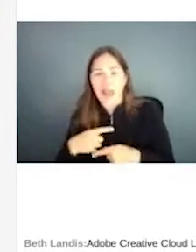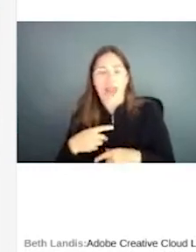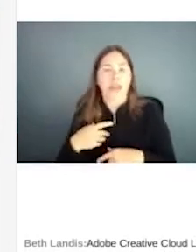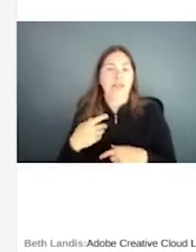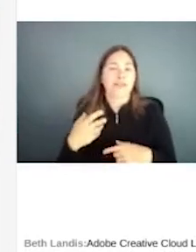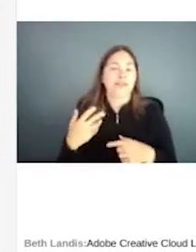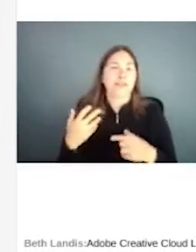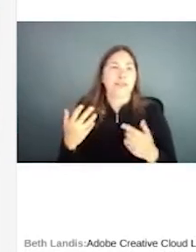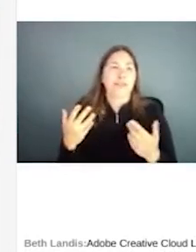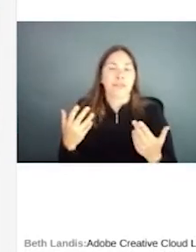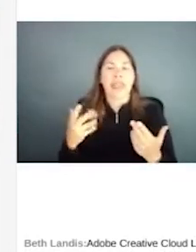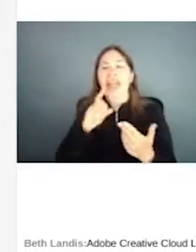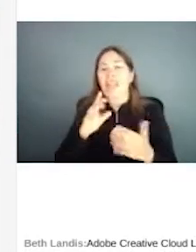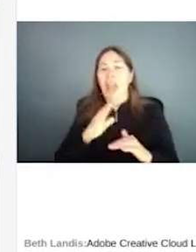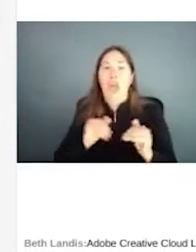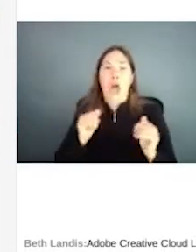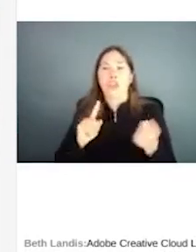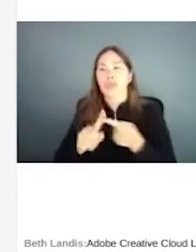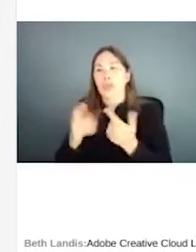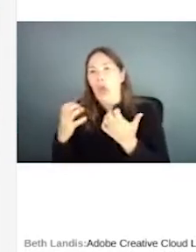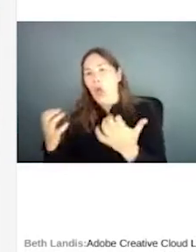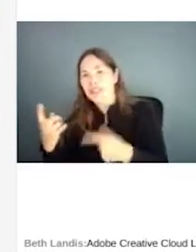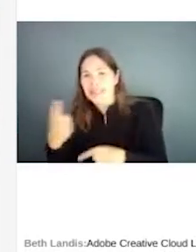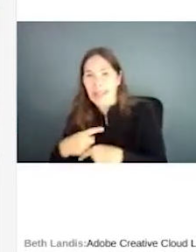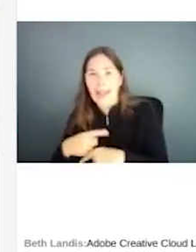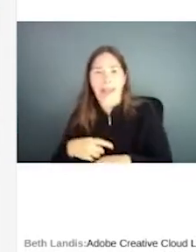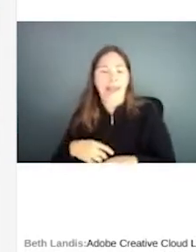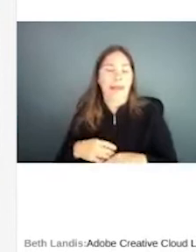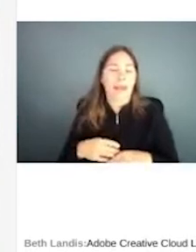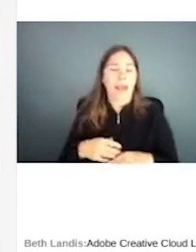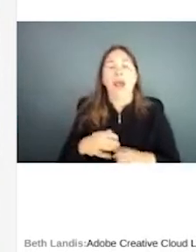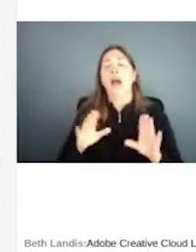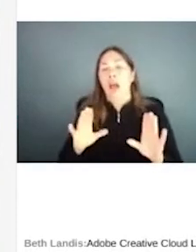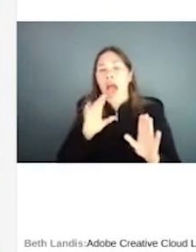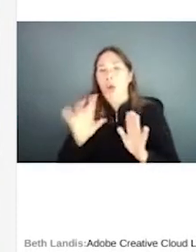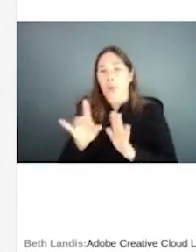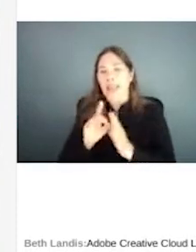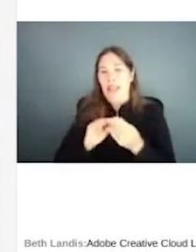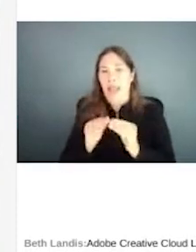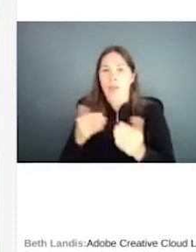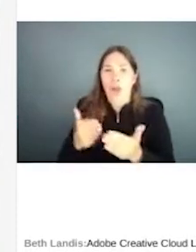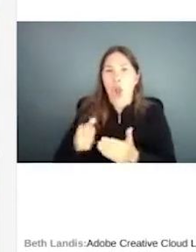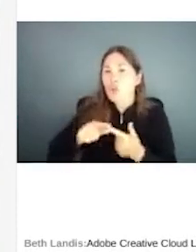know, they get called down to the auditorium day. So I would pick a number that is closer